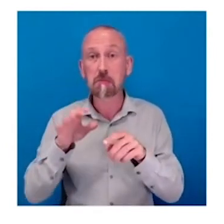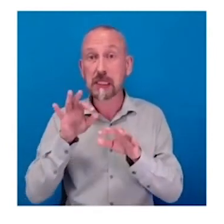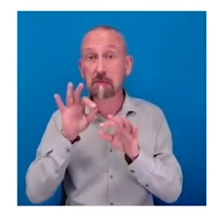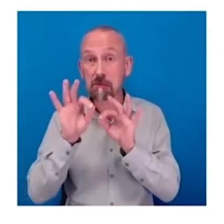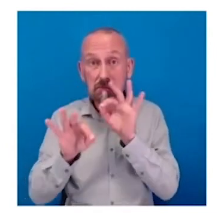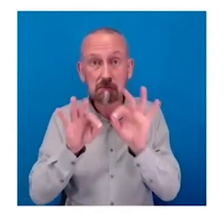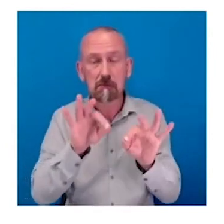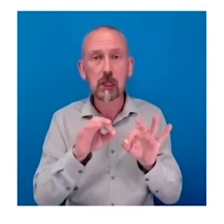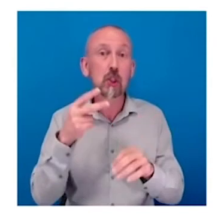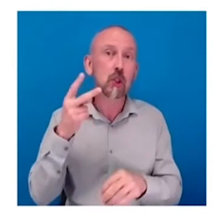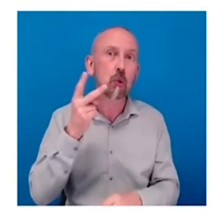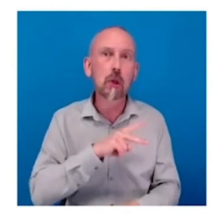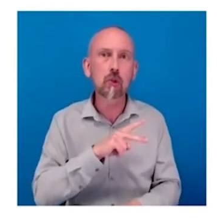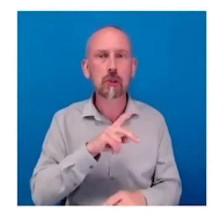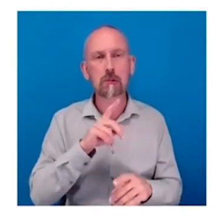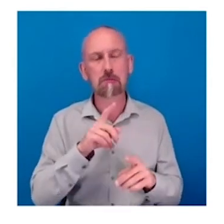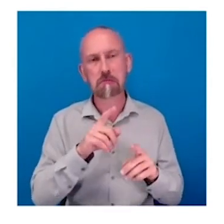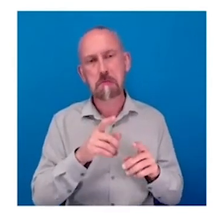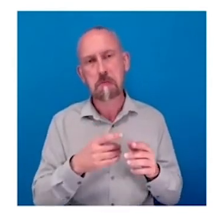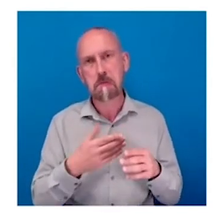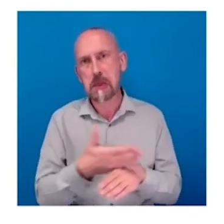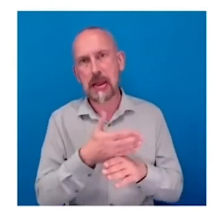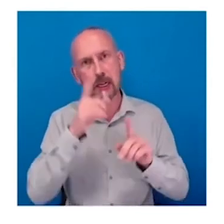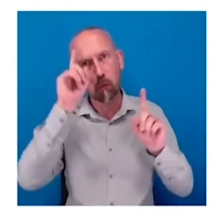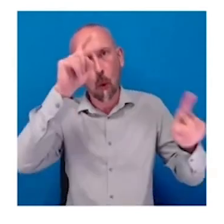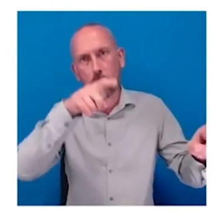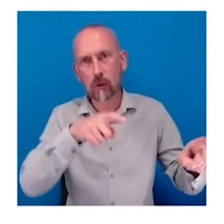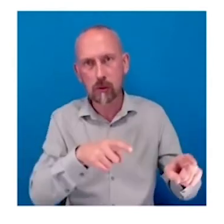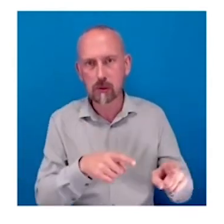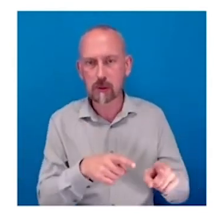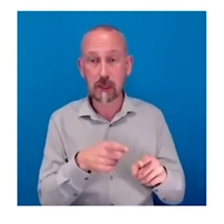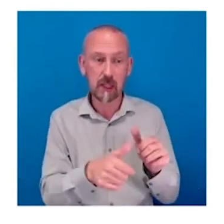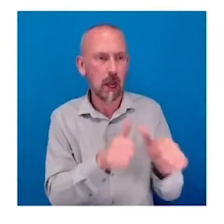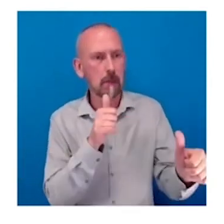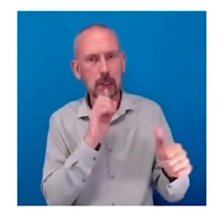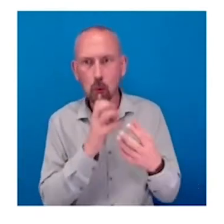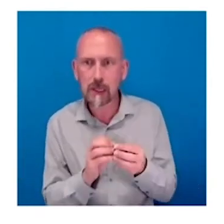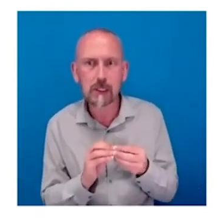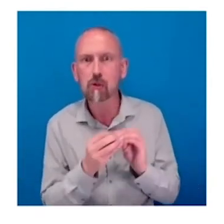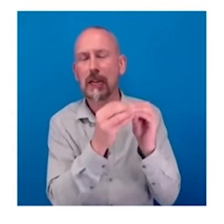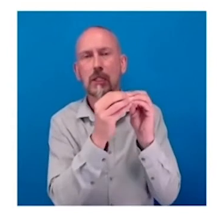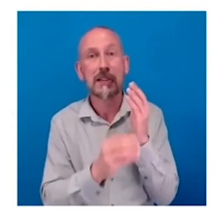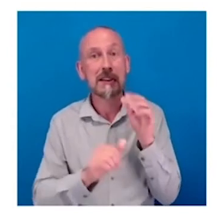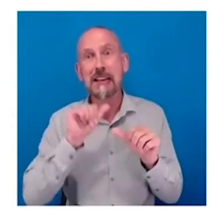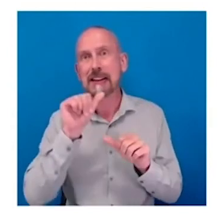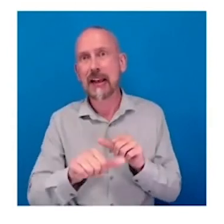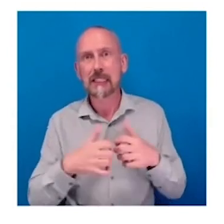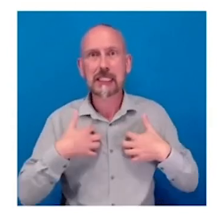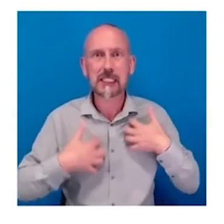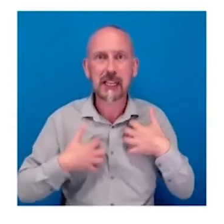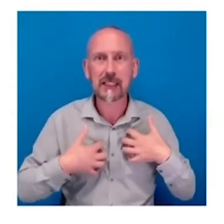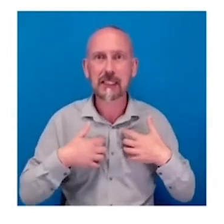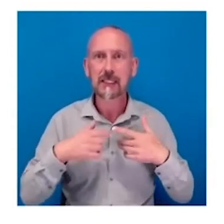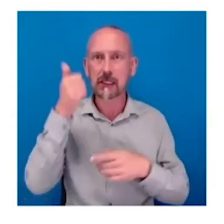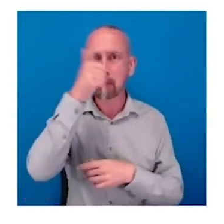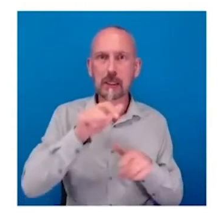incubators and accelerators around the world. These are the developers, the companies that are creating the next great, exciting smart city solutions. And very few